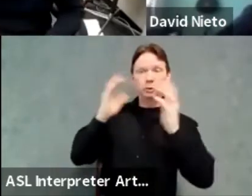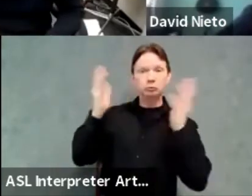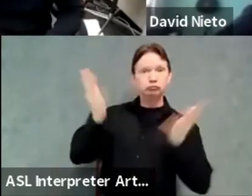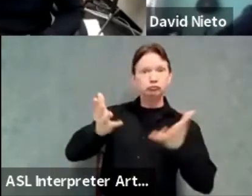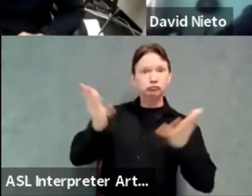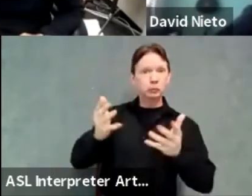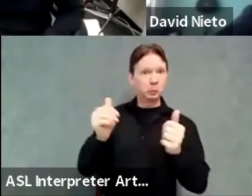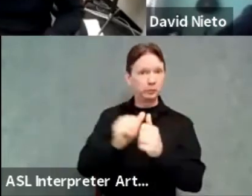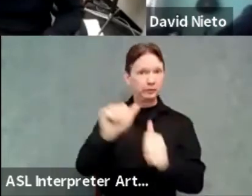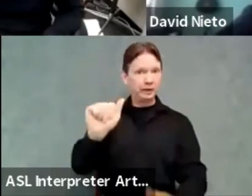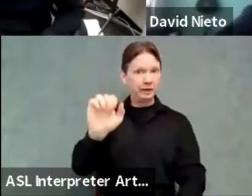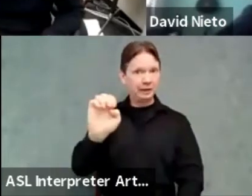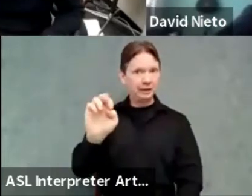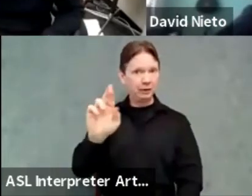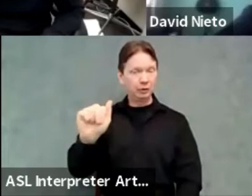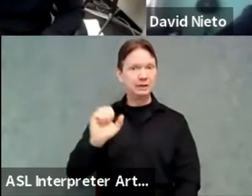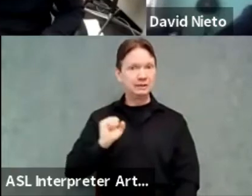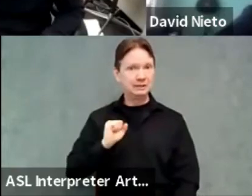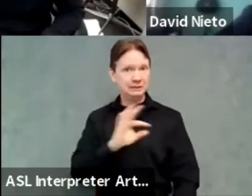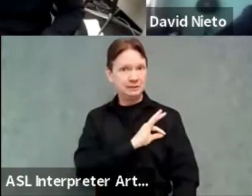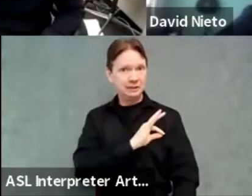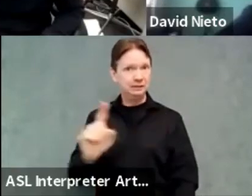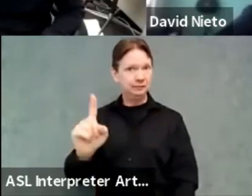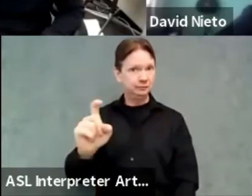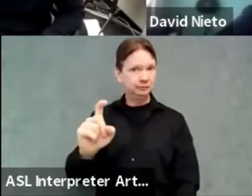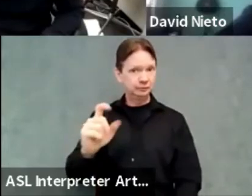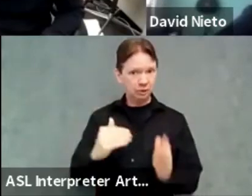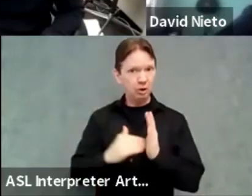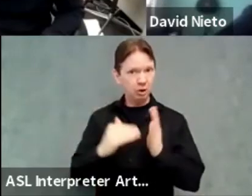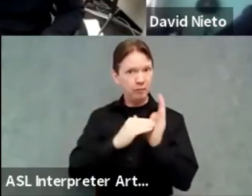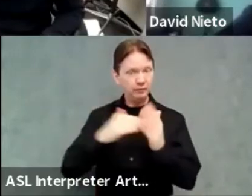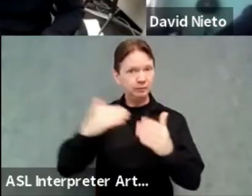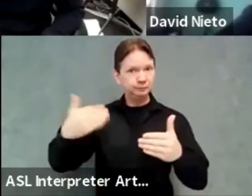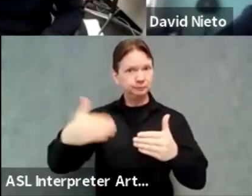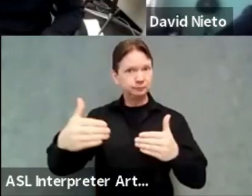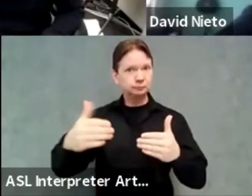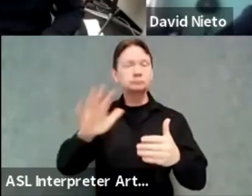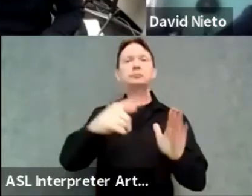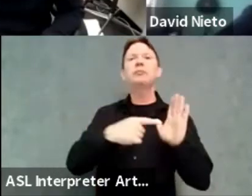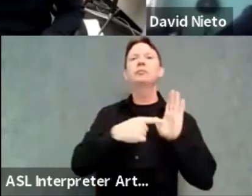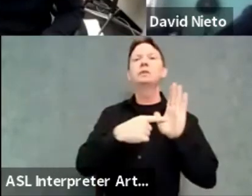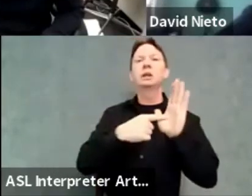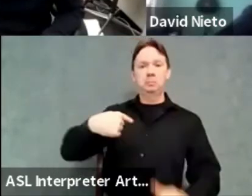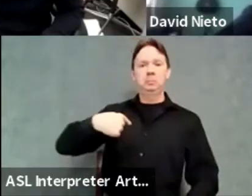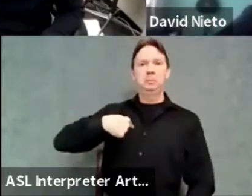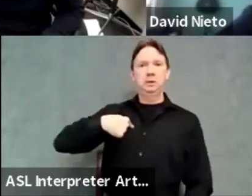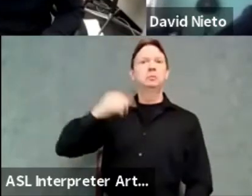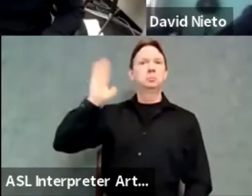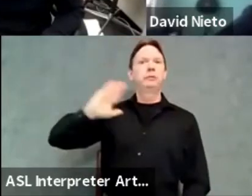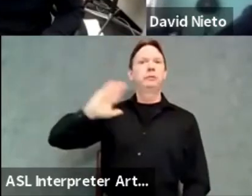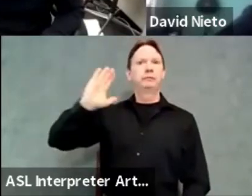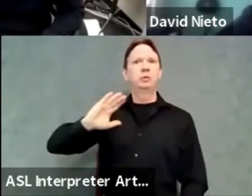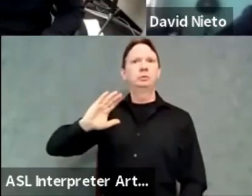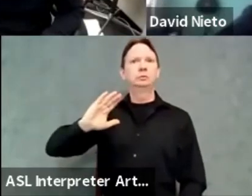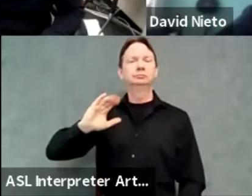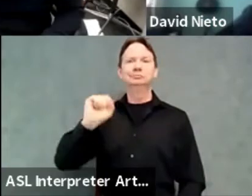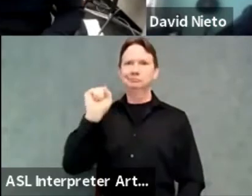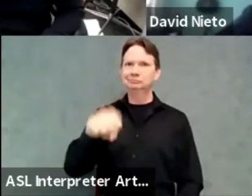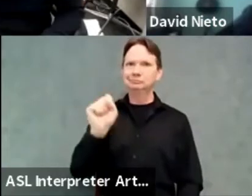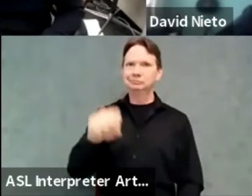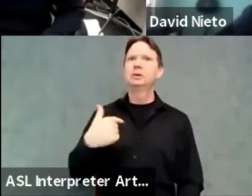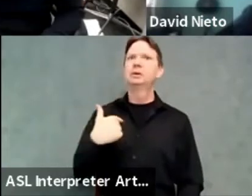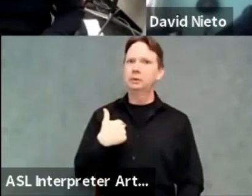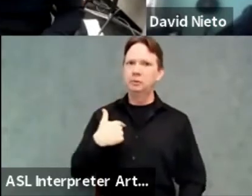one of the SIGs that I belong to, I frequently reached out to people like Nathan or others to